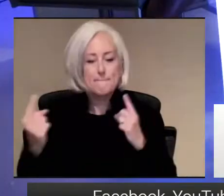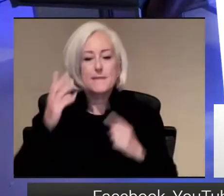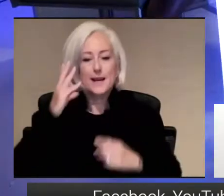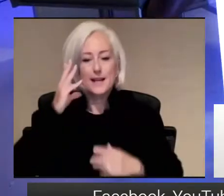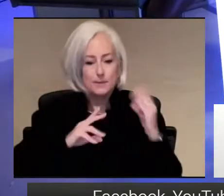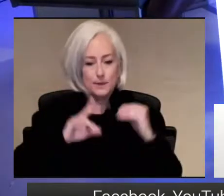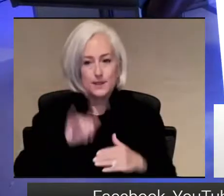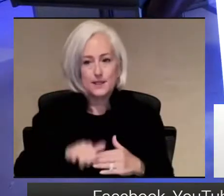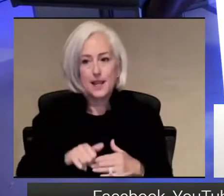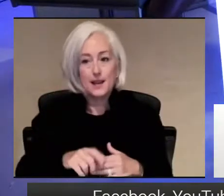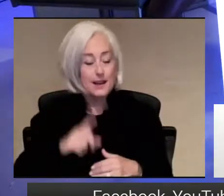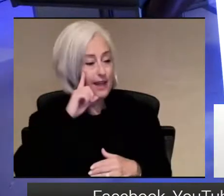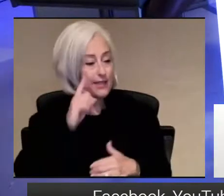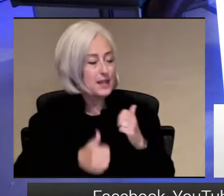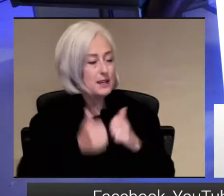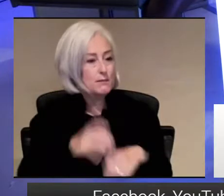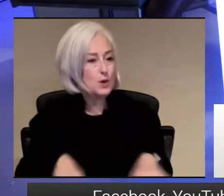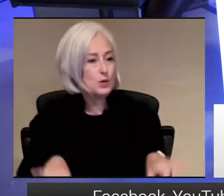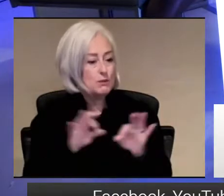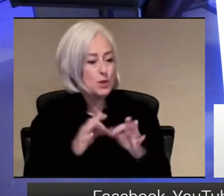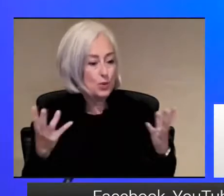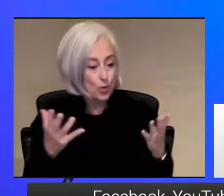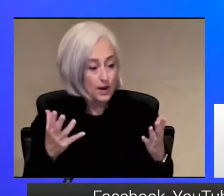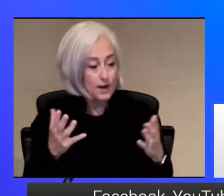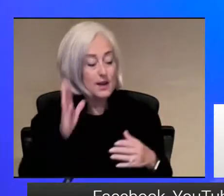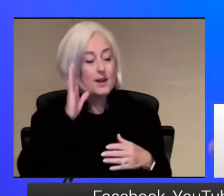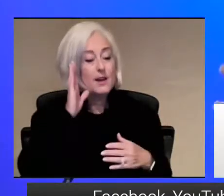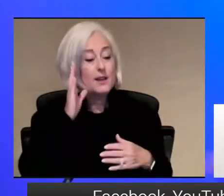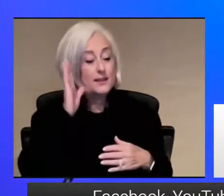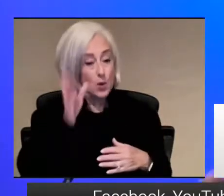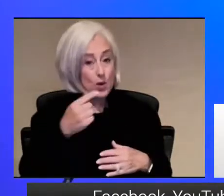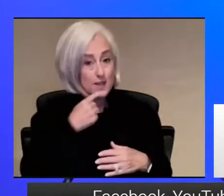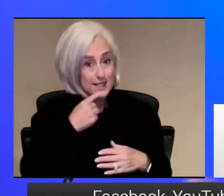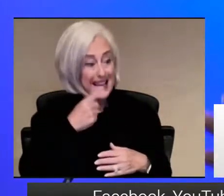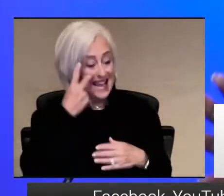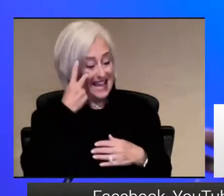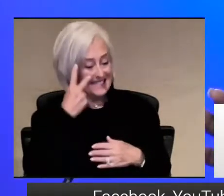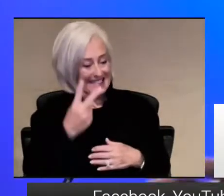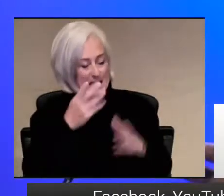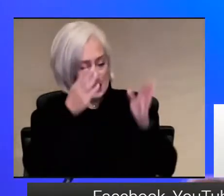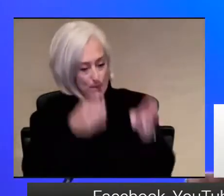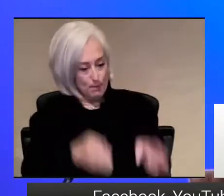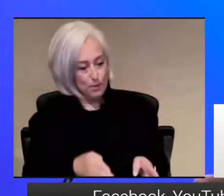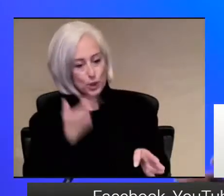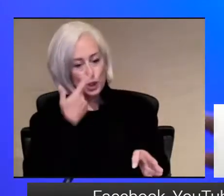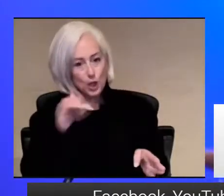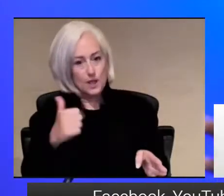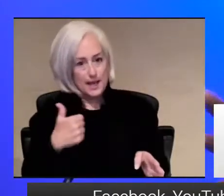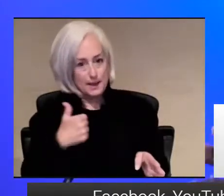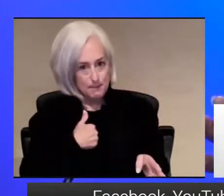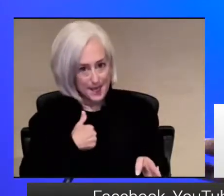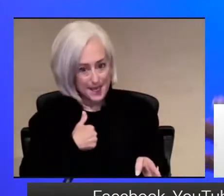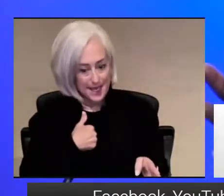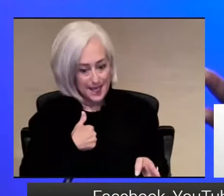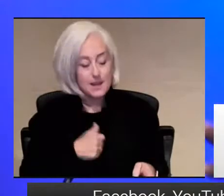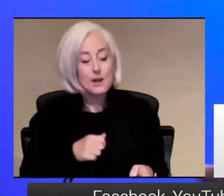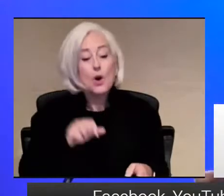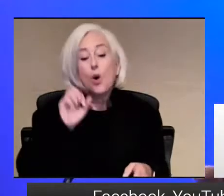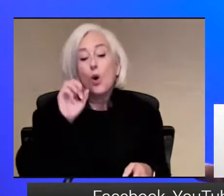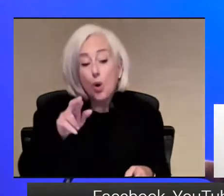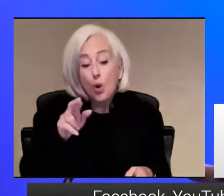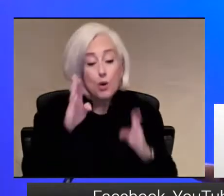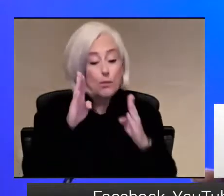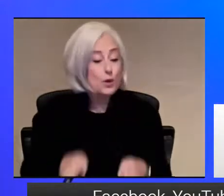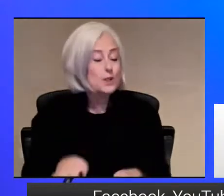that is that not only will they say, I see a person that looks like me, but in those individuals that don't look like them, they're going to say, I see a person that